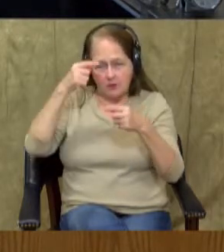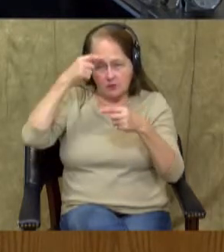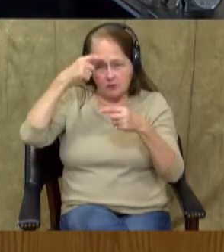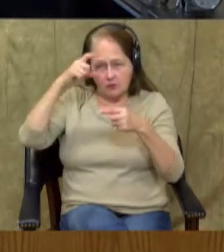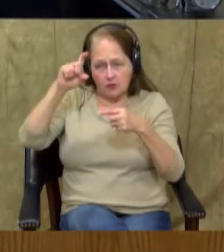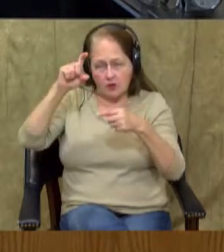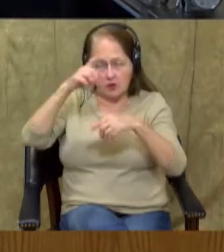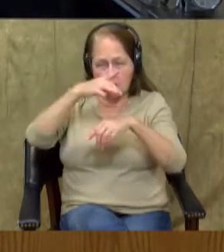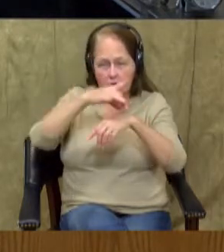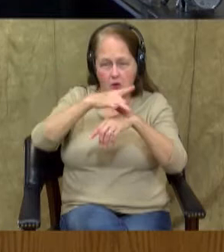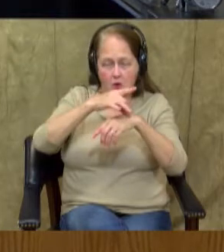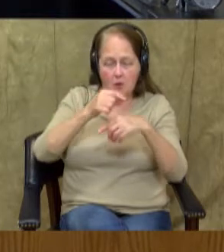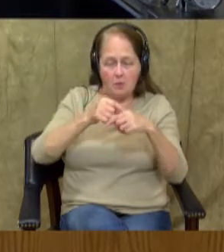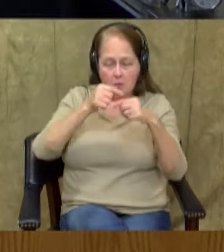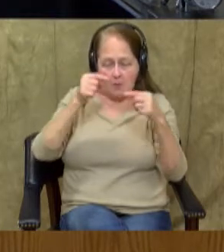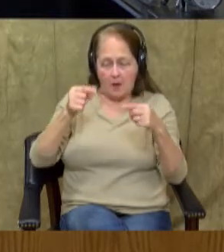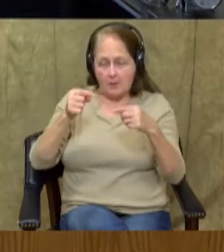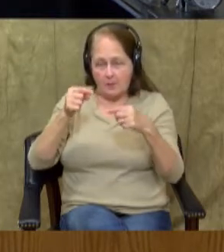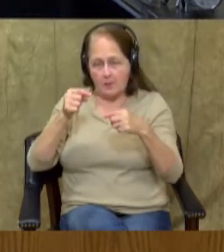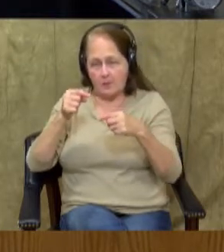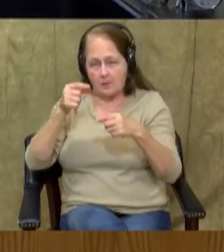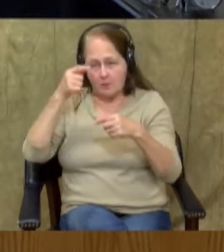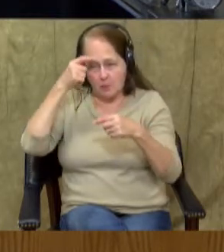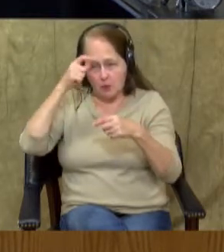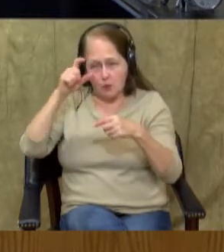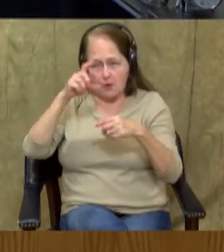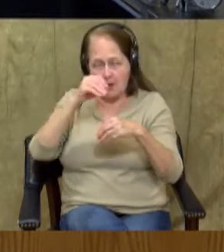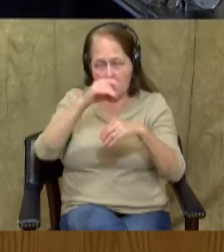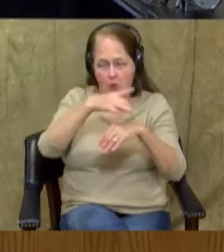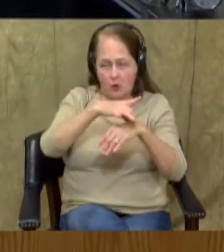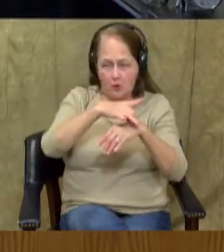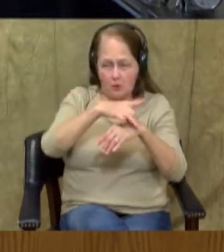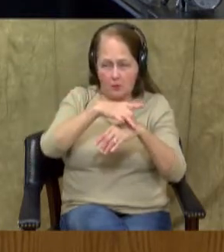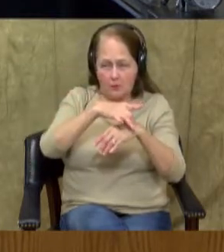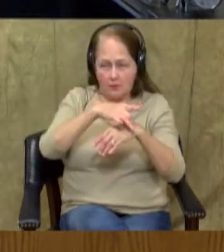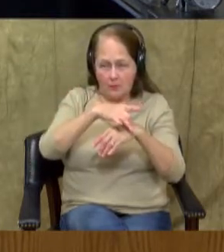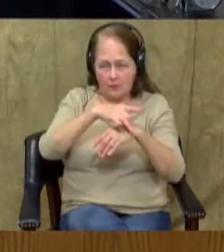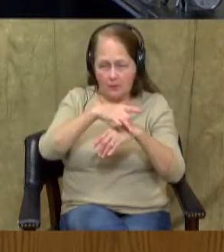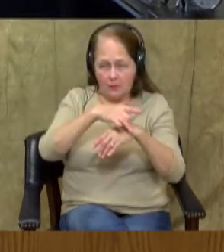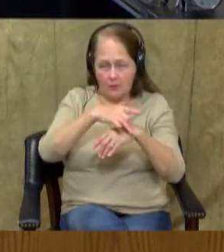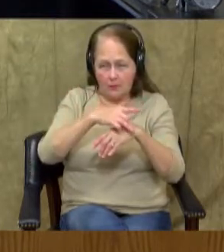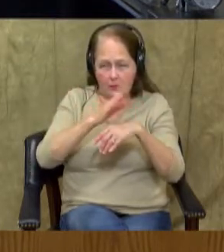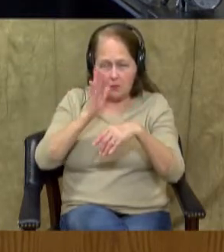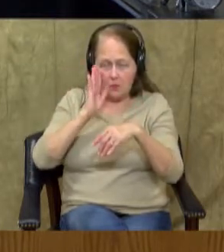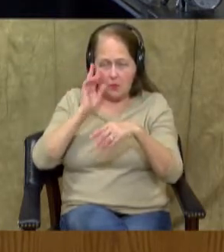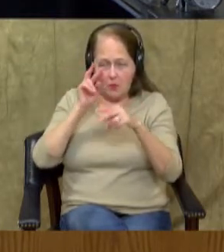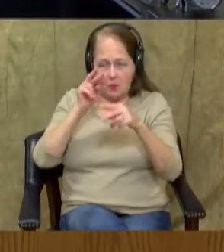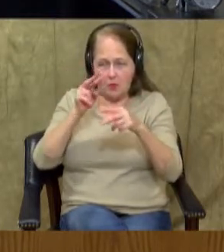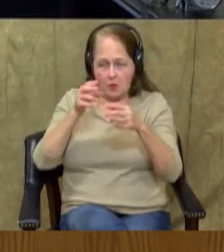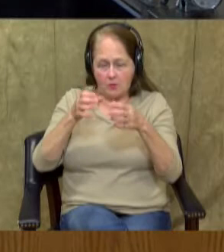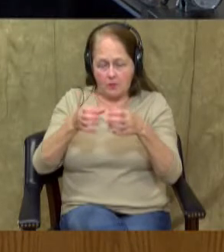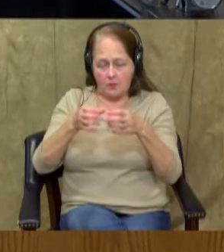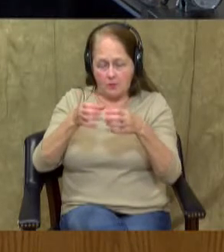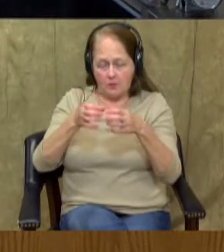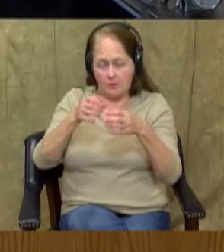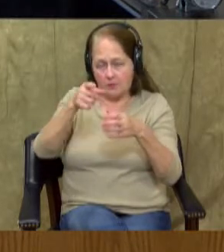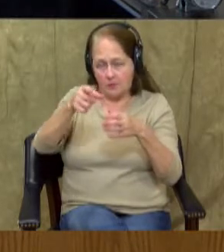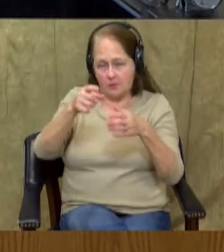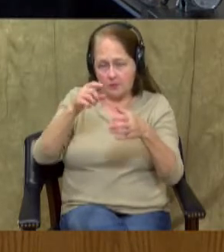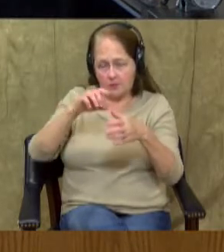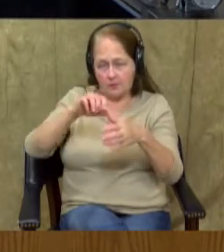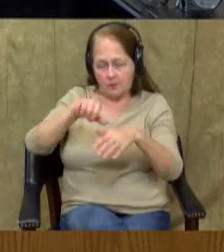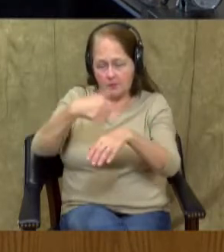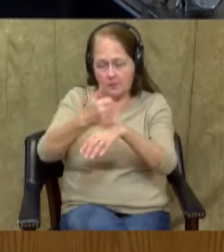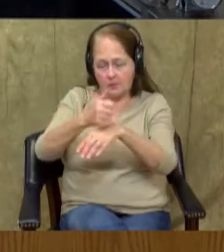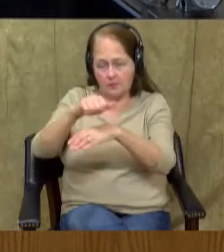it's probably going to be opposite with the moon and the earth. But that's not true. When we look at the model and we see